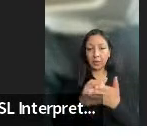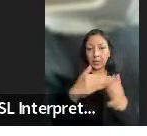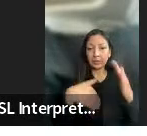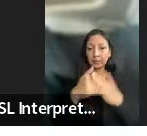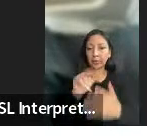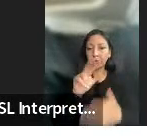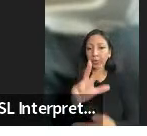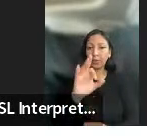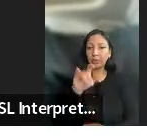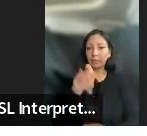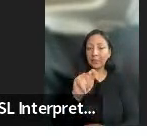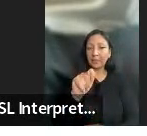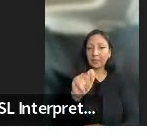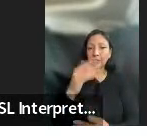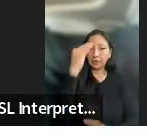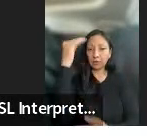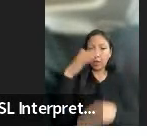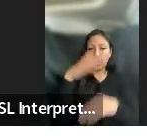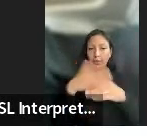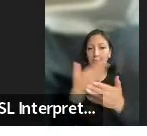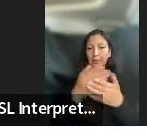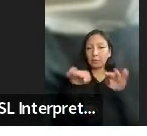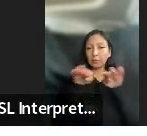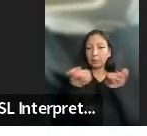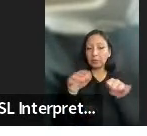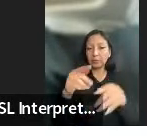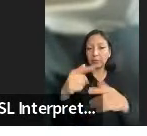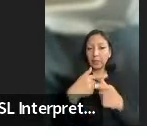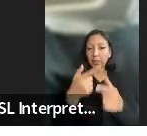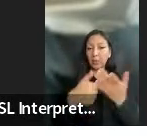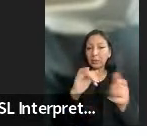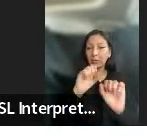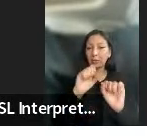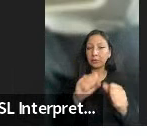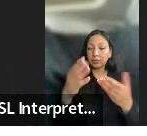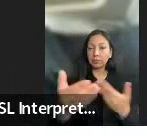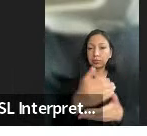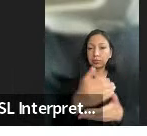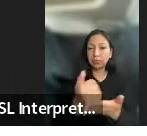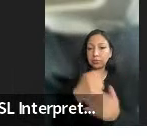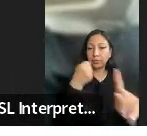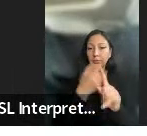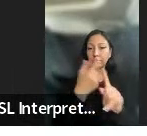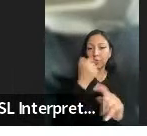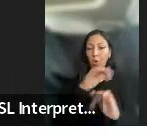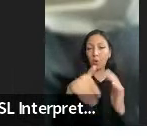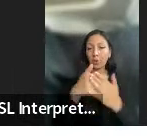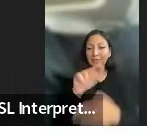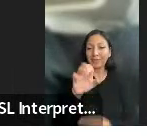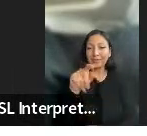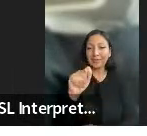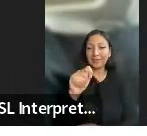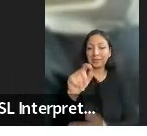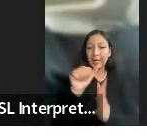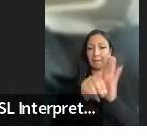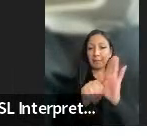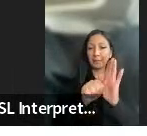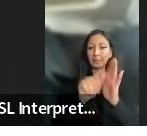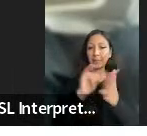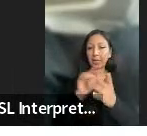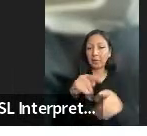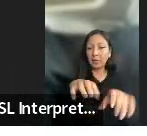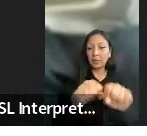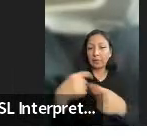feet tall on some roofs. And then what's the cumulative impact of all of the text amendments that you've undertaken over